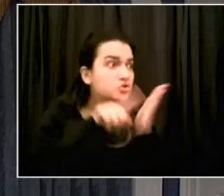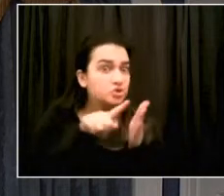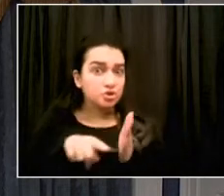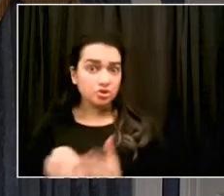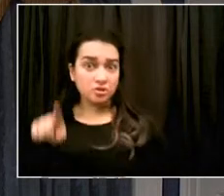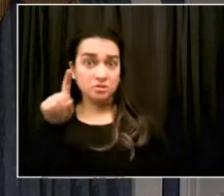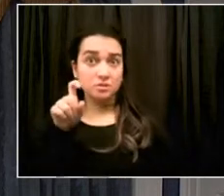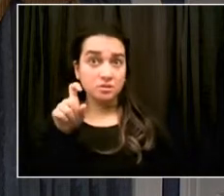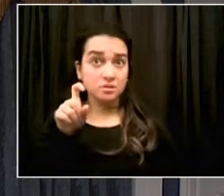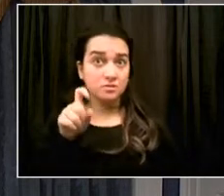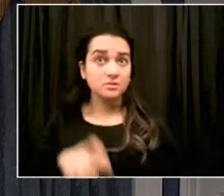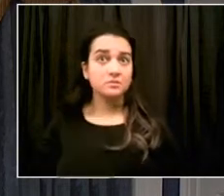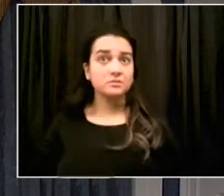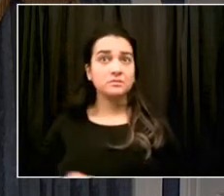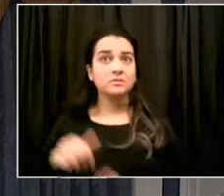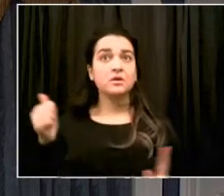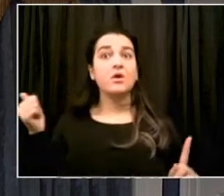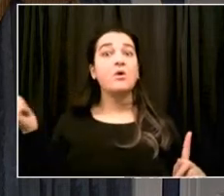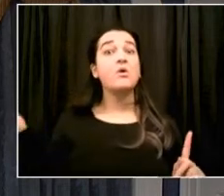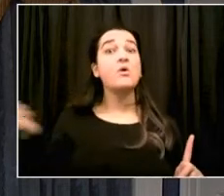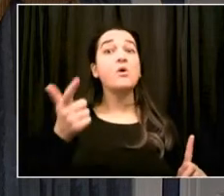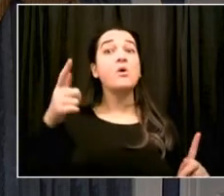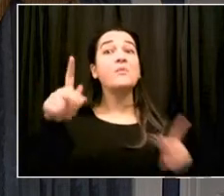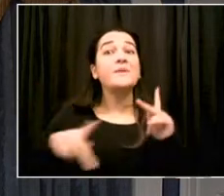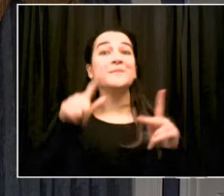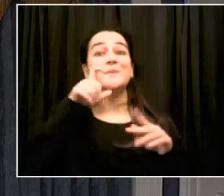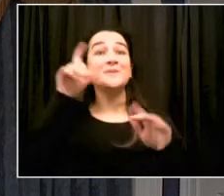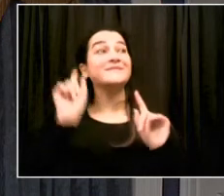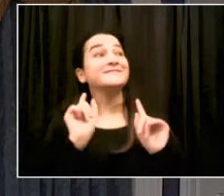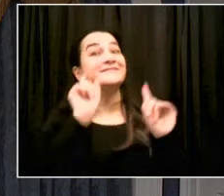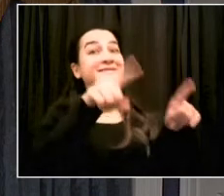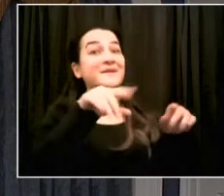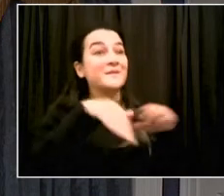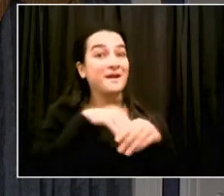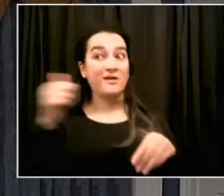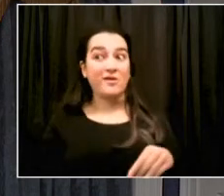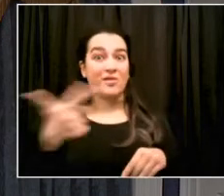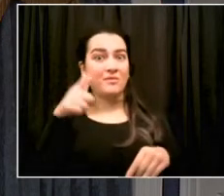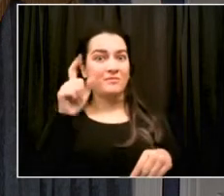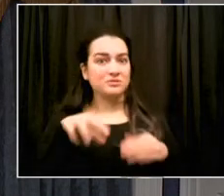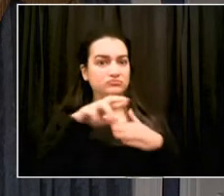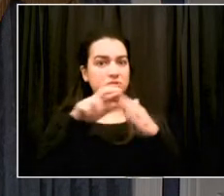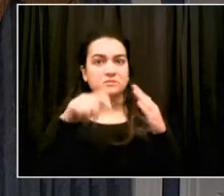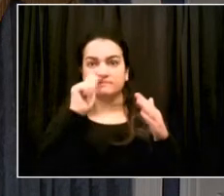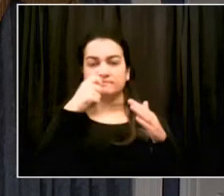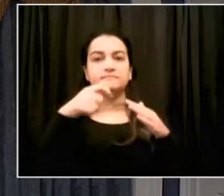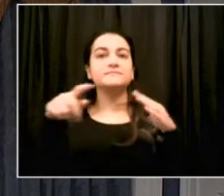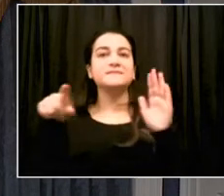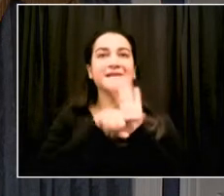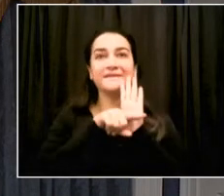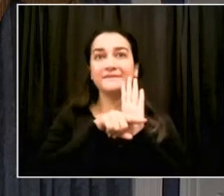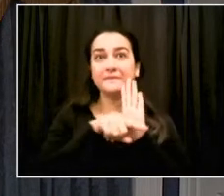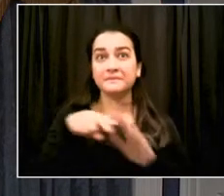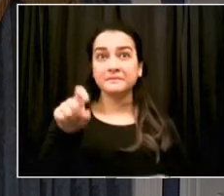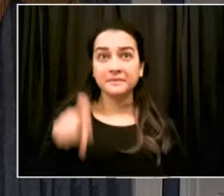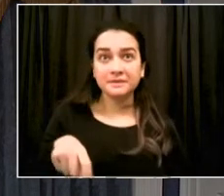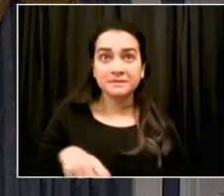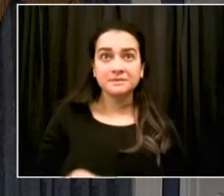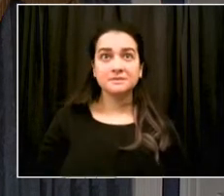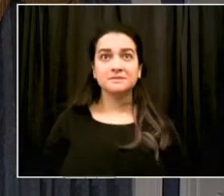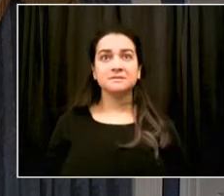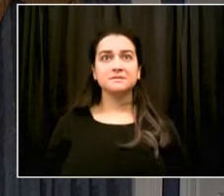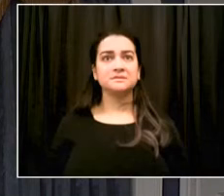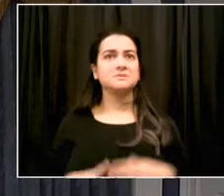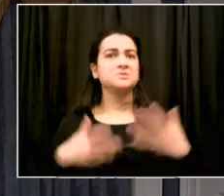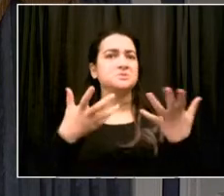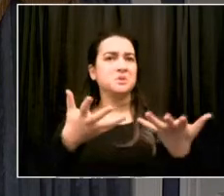hasn't really given any more specifics. I'm just wondering if your office or you have spoken to the governor about these upcoming new guidelines, and if so, can you give